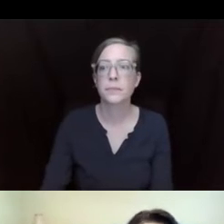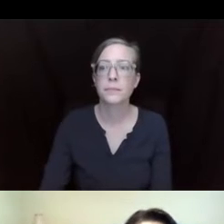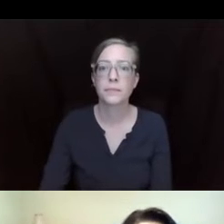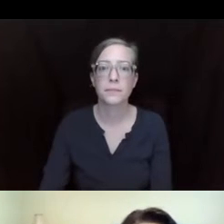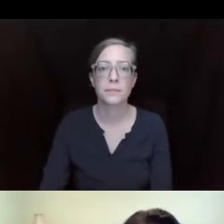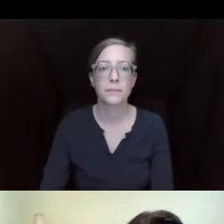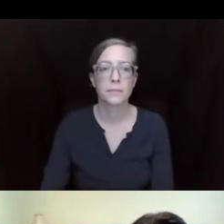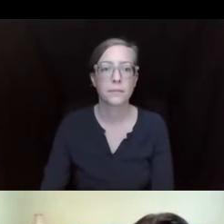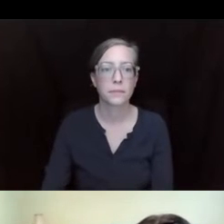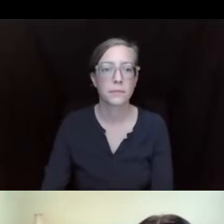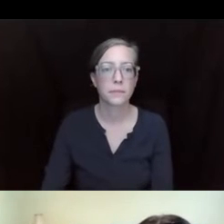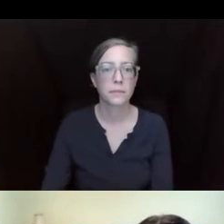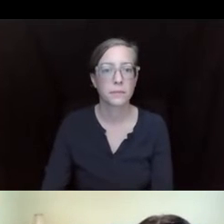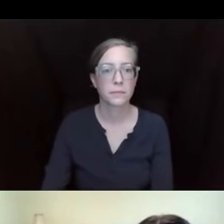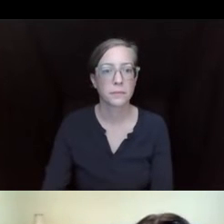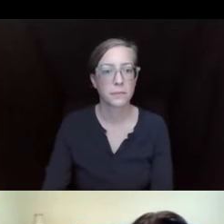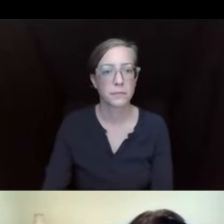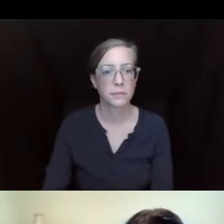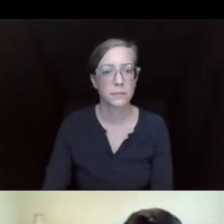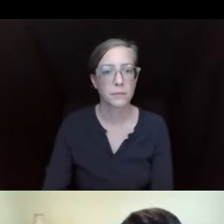Okay, we are in business.